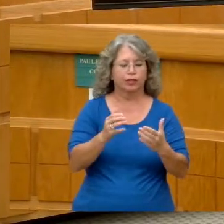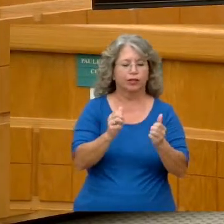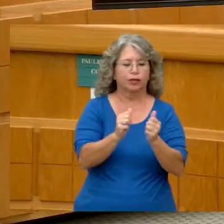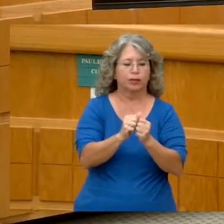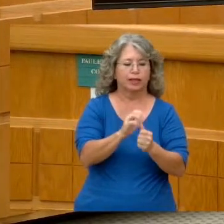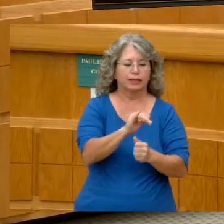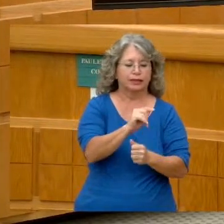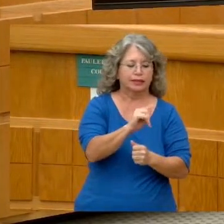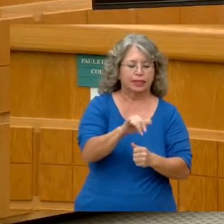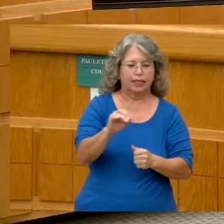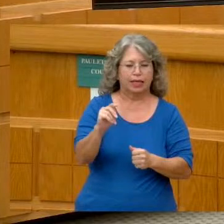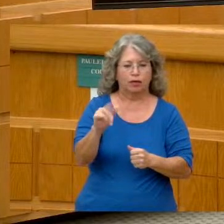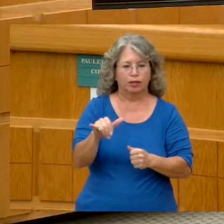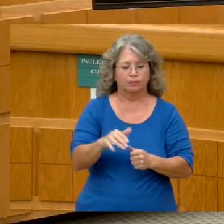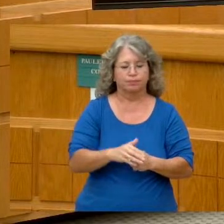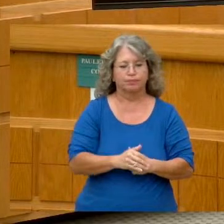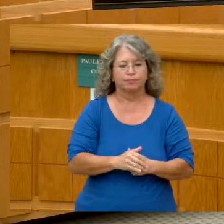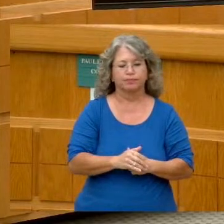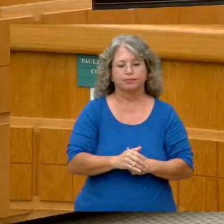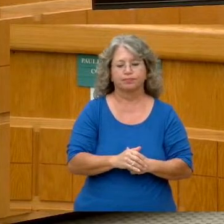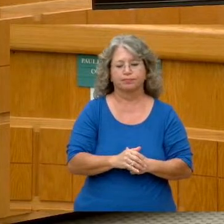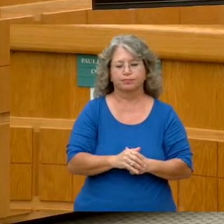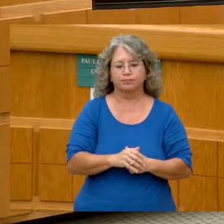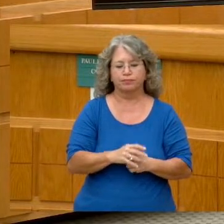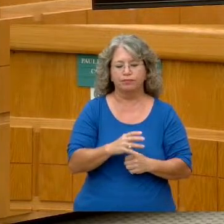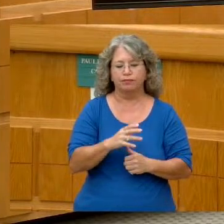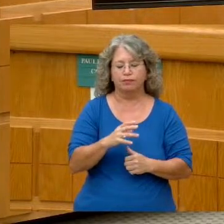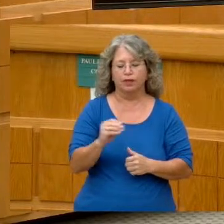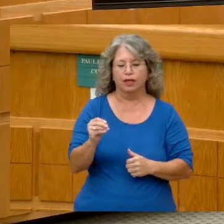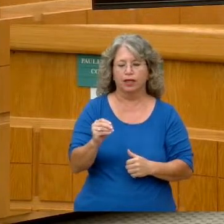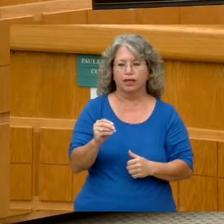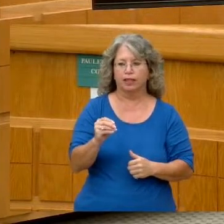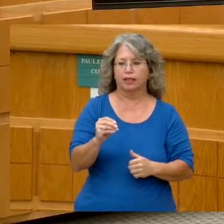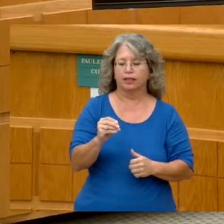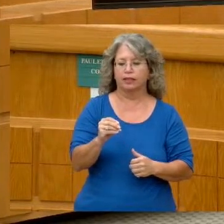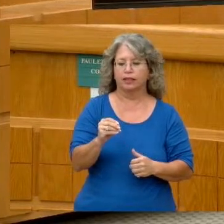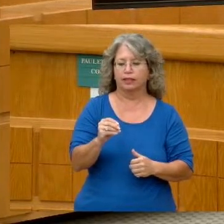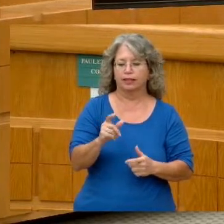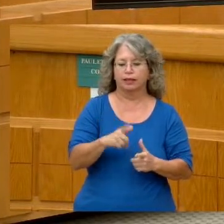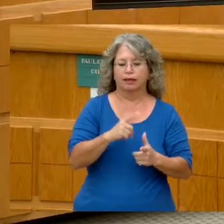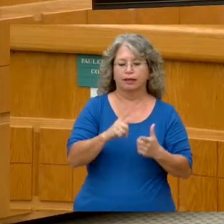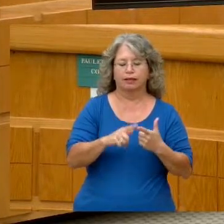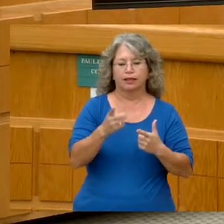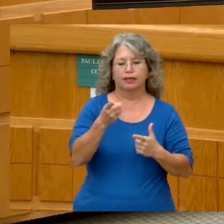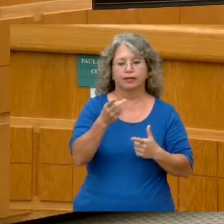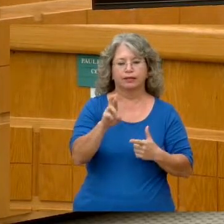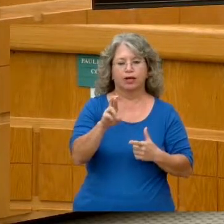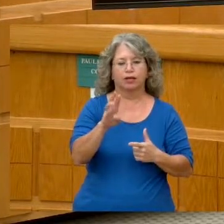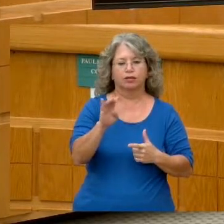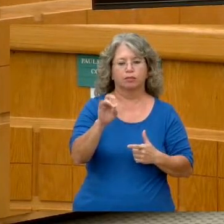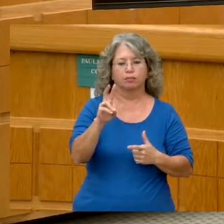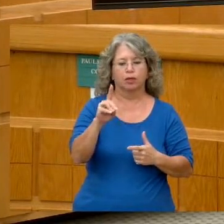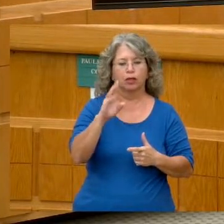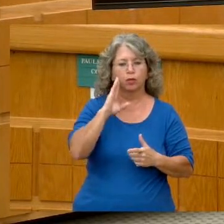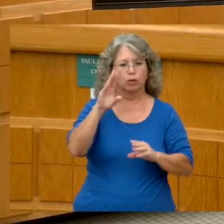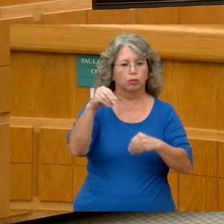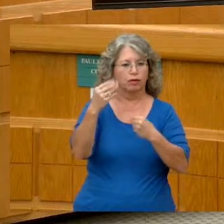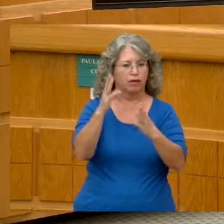up to through the day. And then Dr. Bird will come and give his